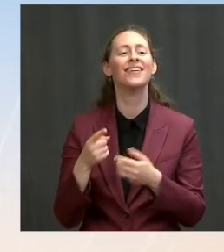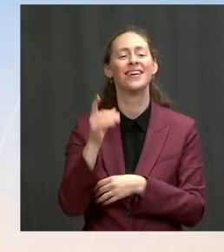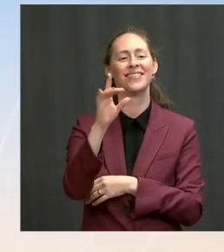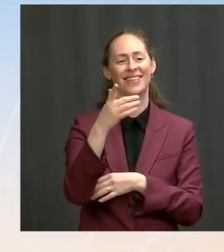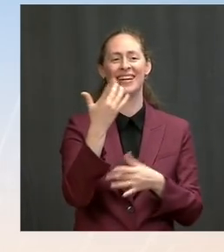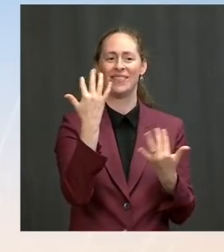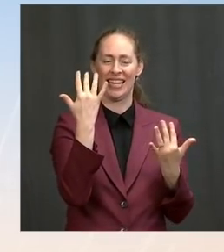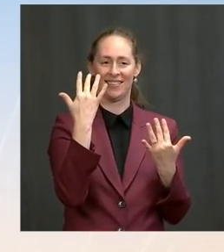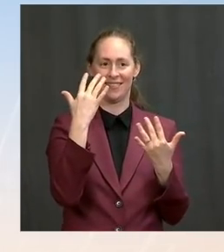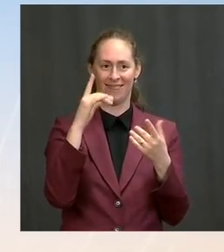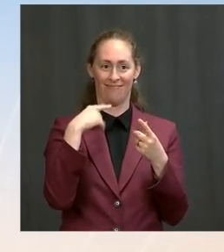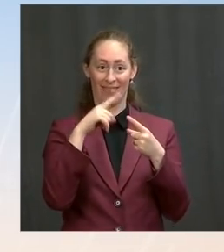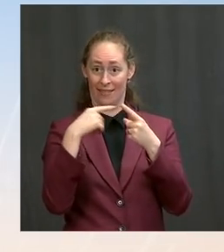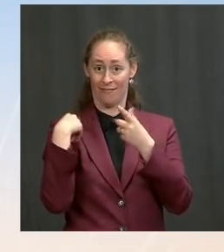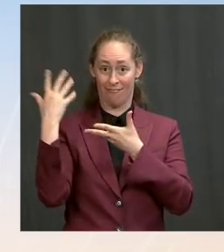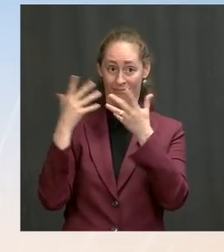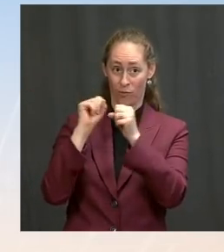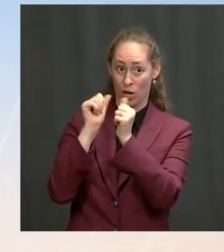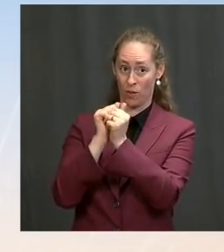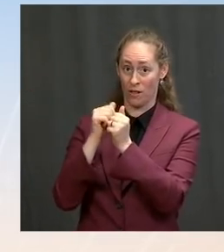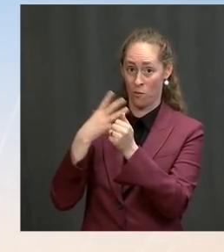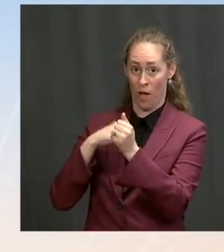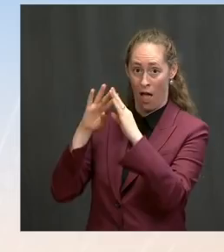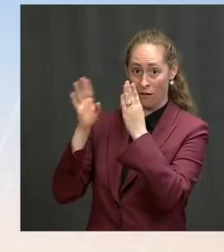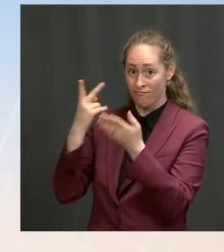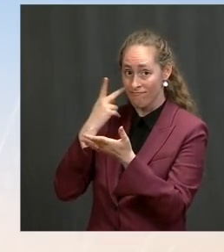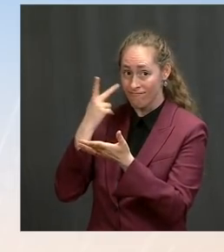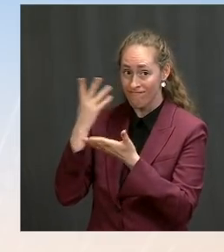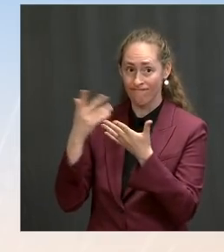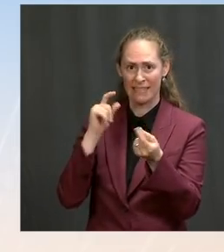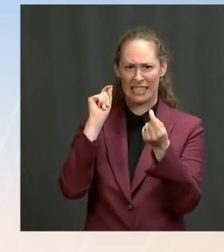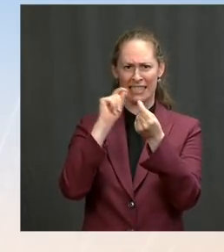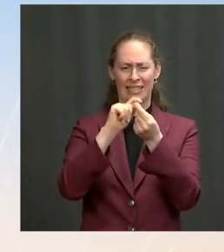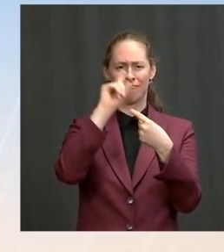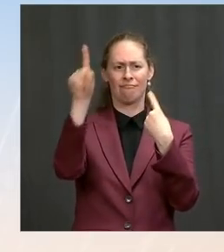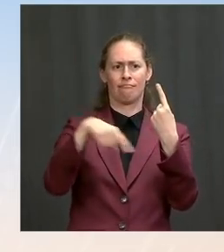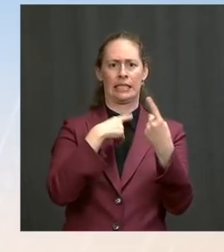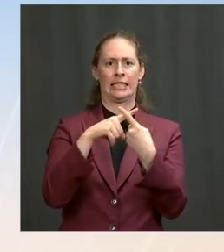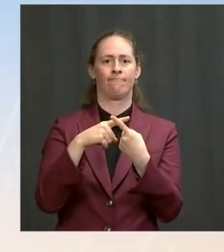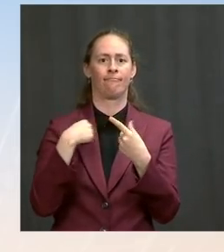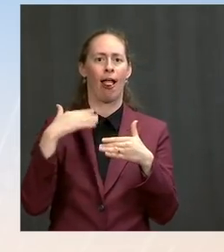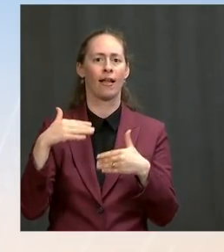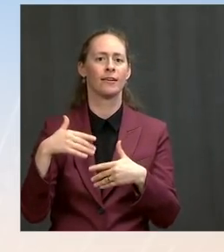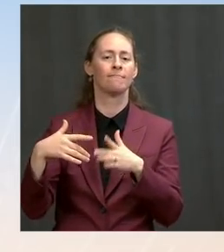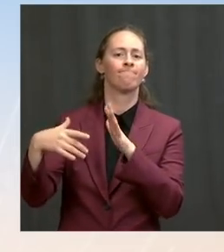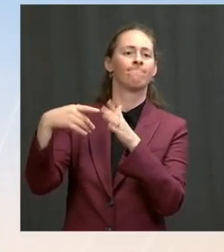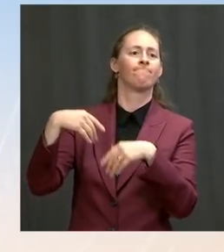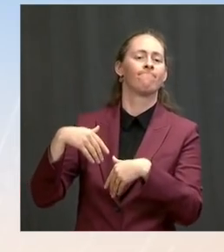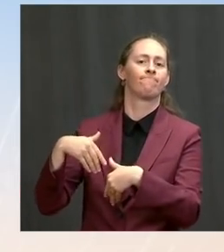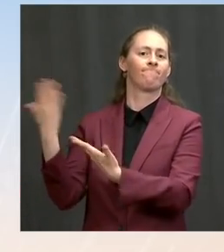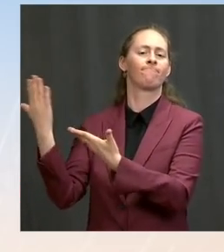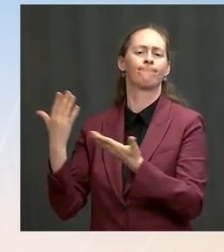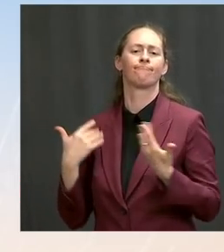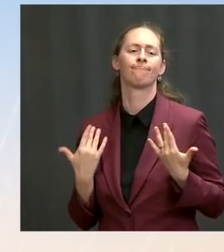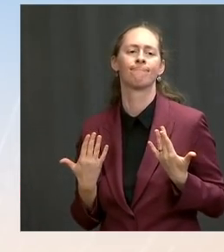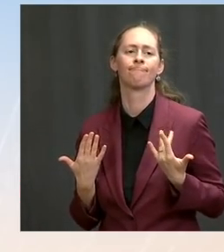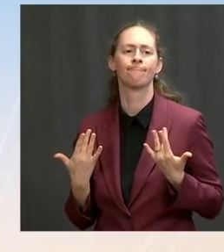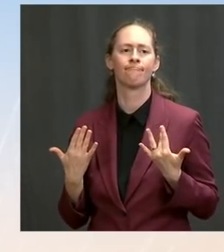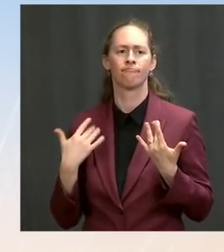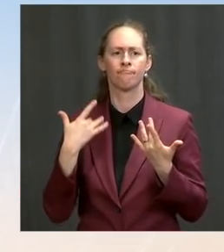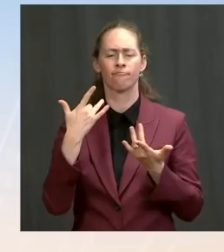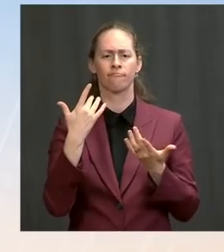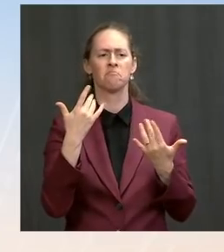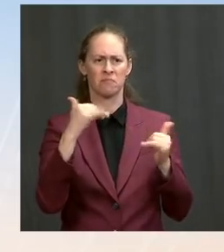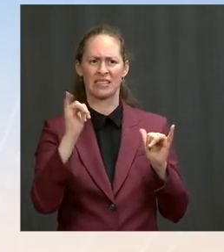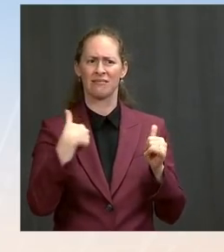with the White House to get it done. So I don't have a specific timeline in terms of how we navigate the personnel process, but we're pushing as fast as we